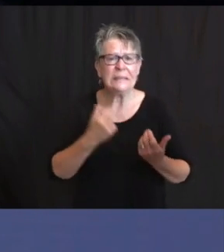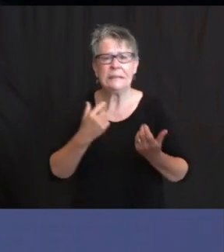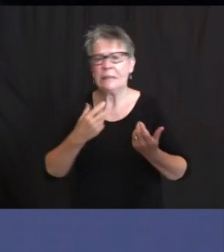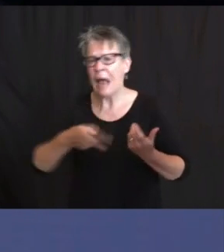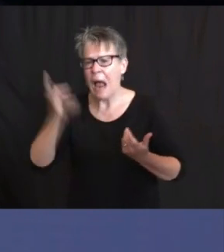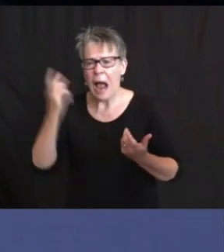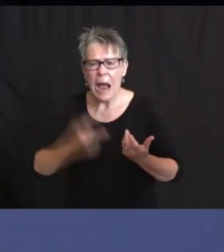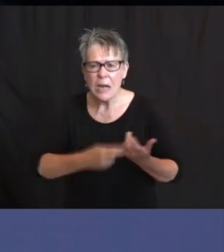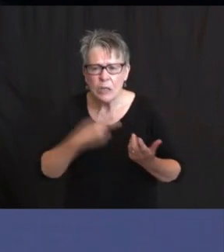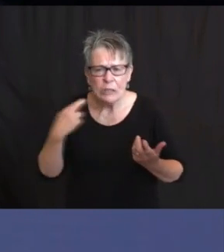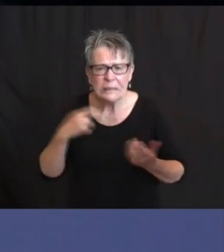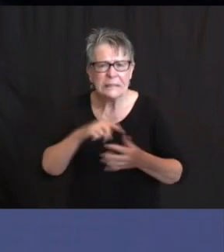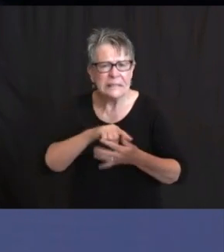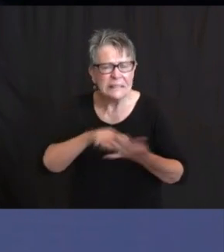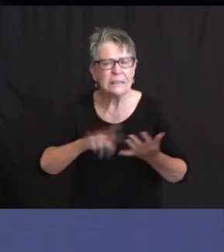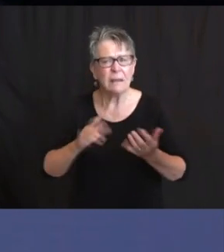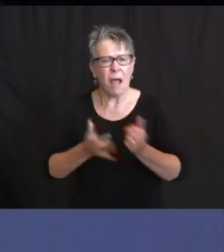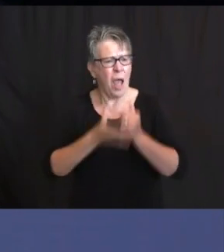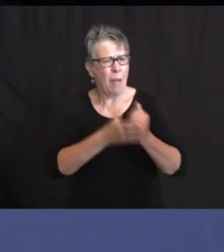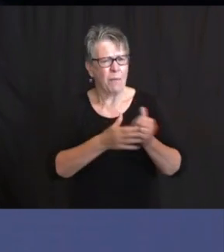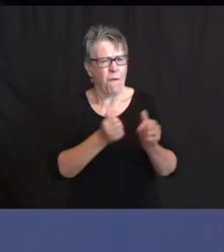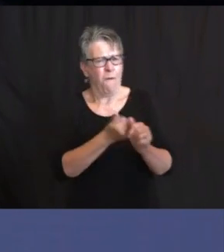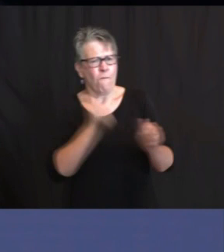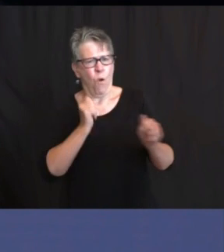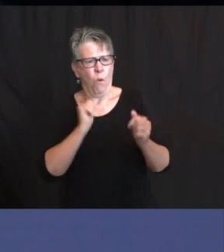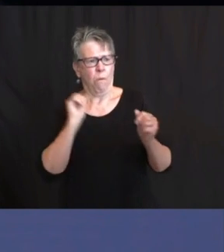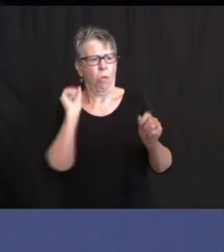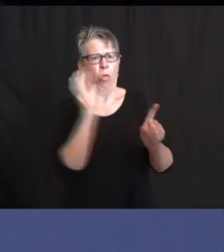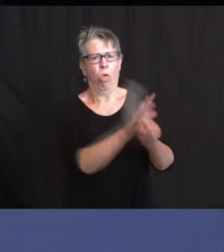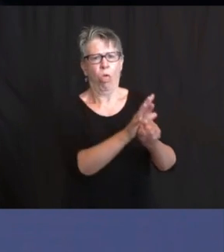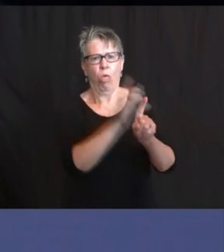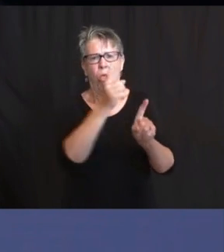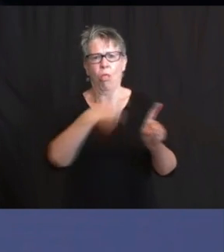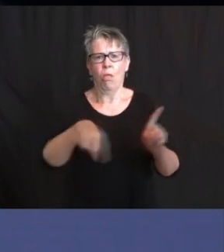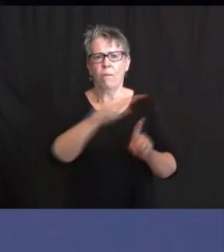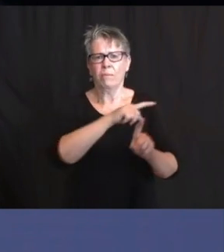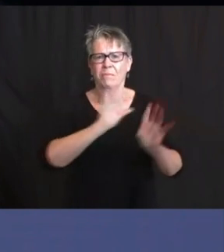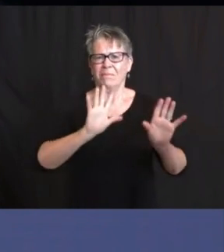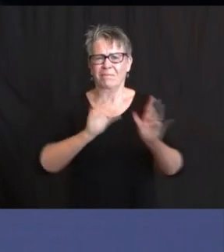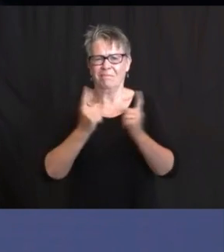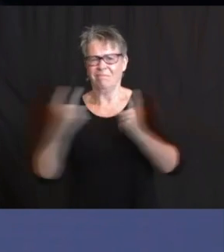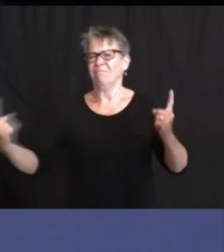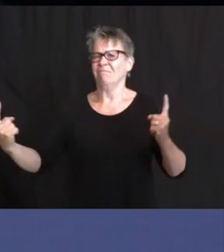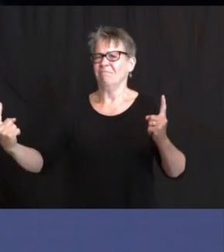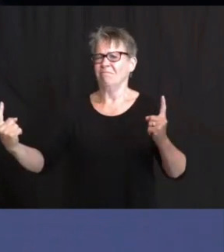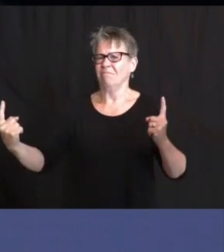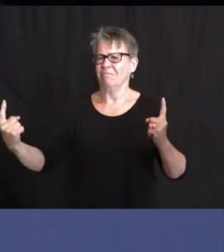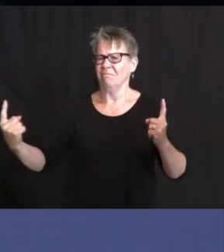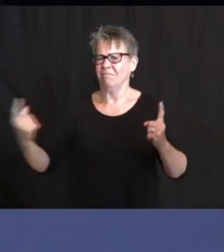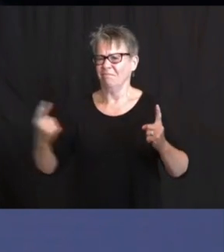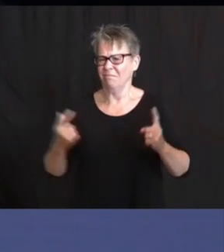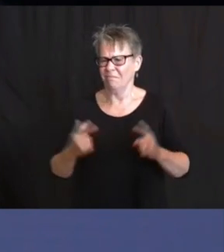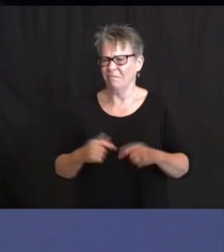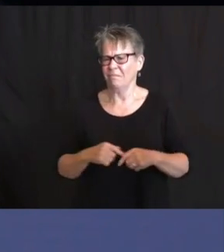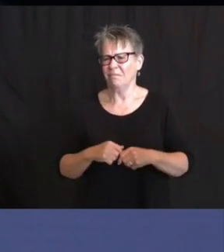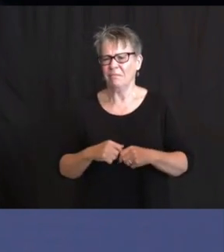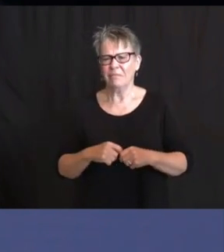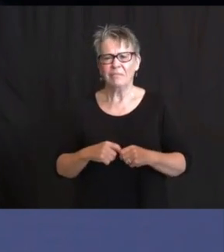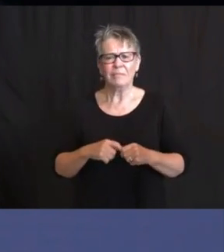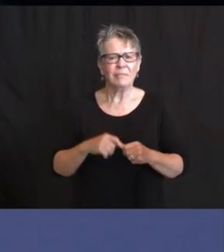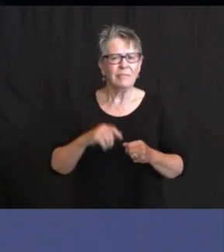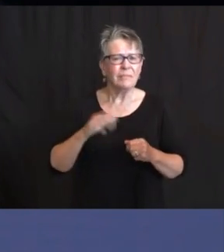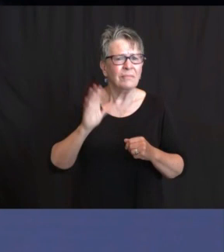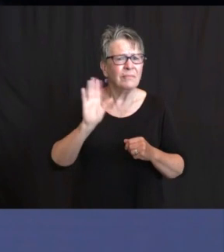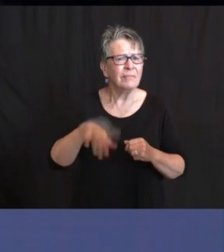showed that deaths were 12 times higher and hospitalizations 6 times higher among